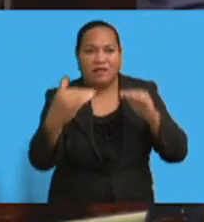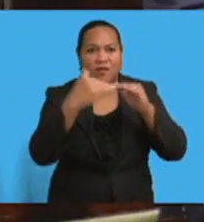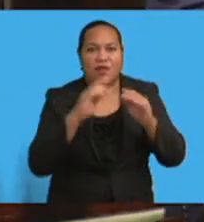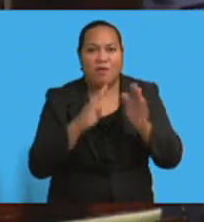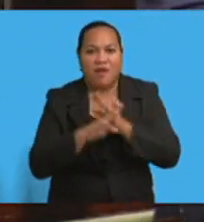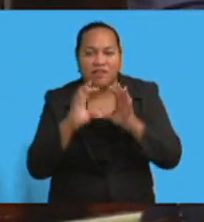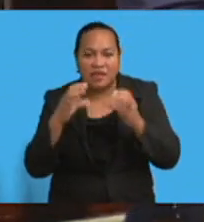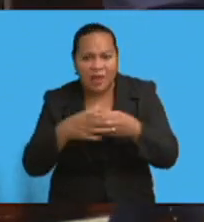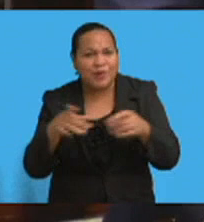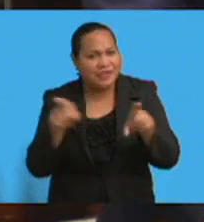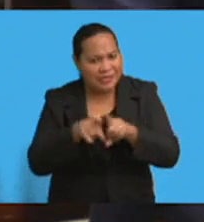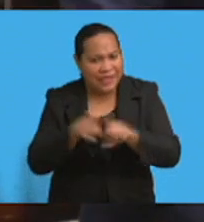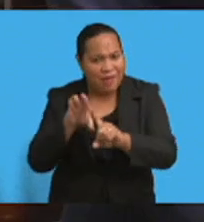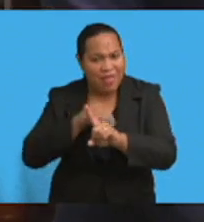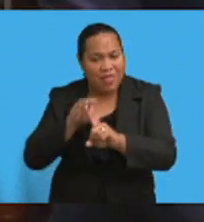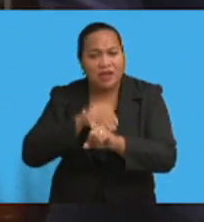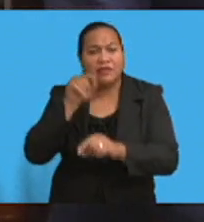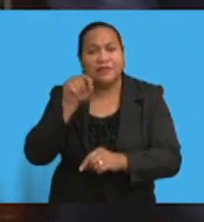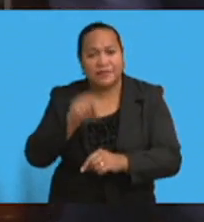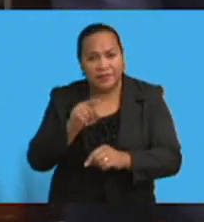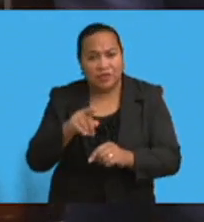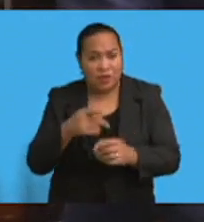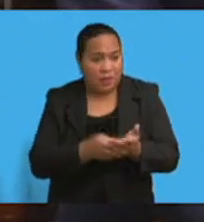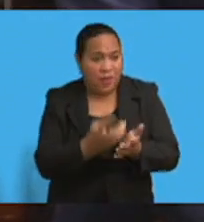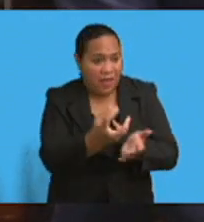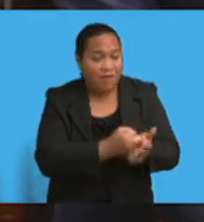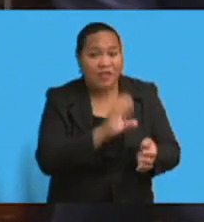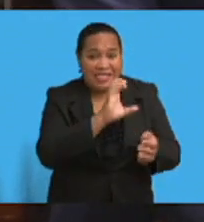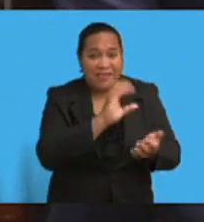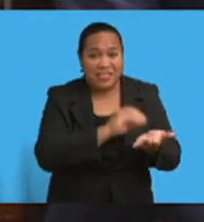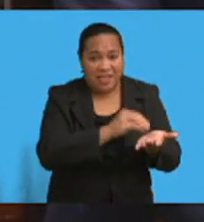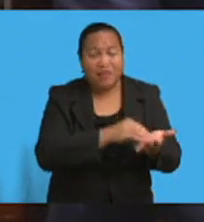with the same methodology used to bring pay rises to civil servants.